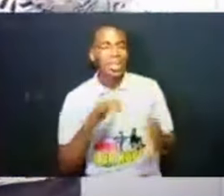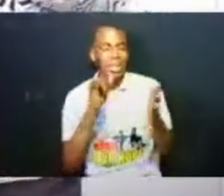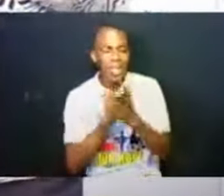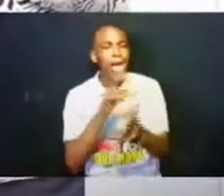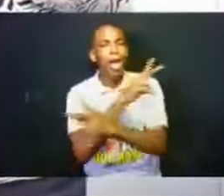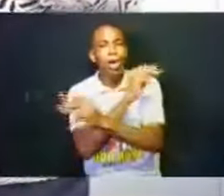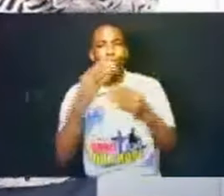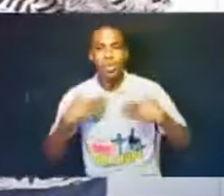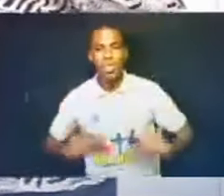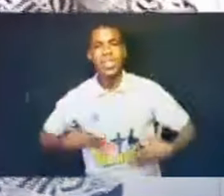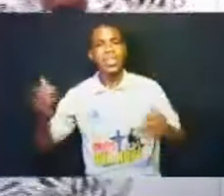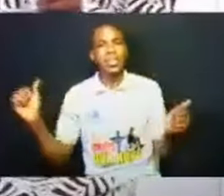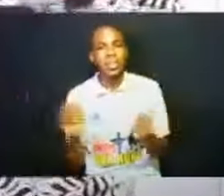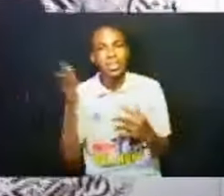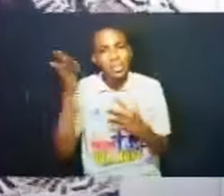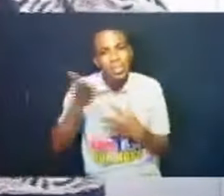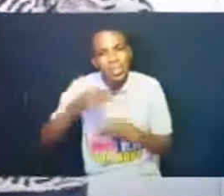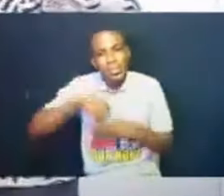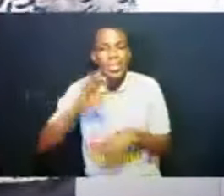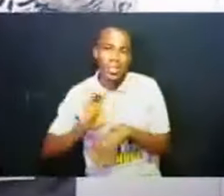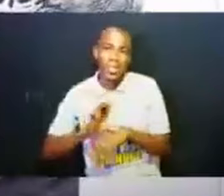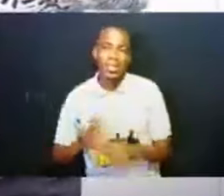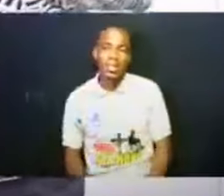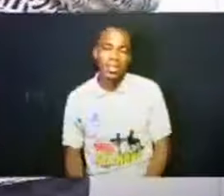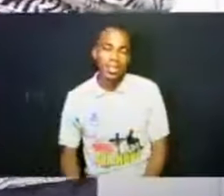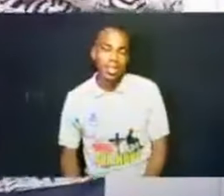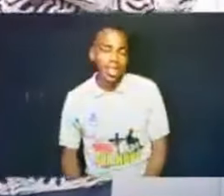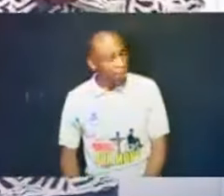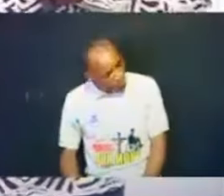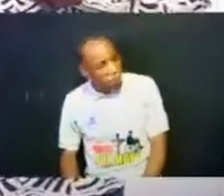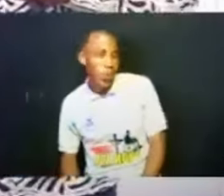me in this church. Obia, Hame, I was sorry. I